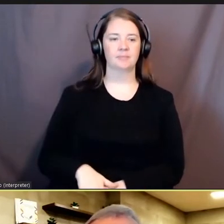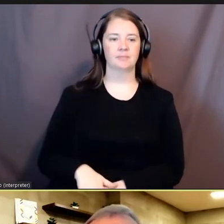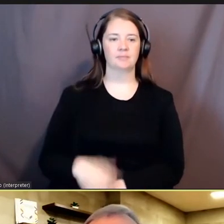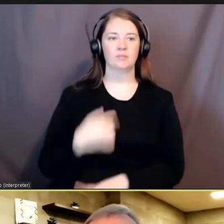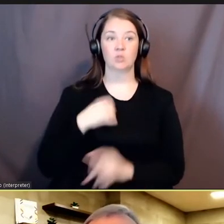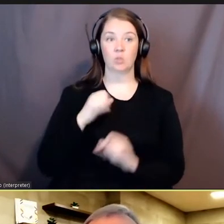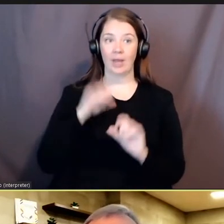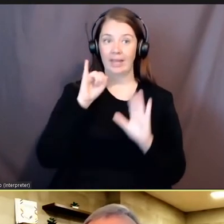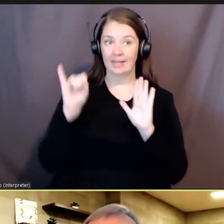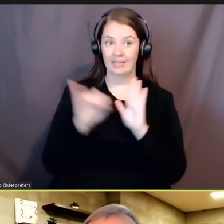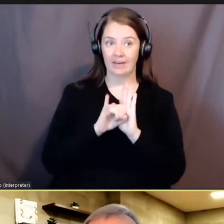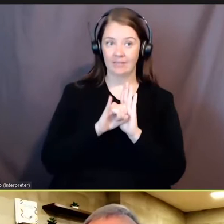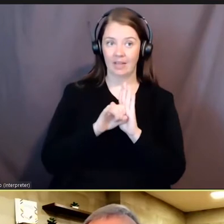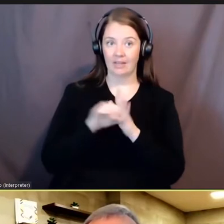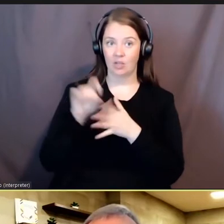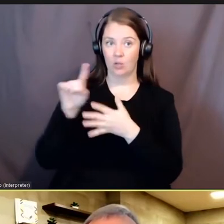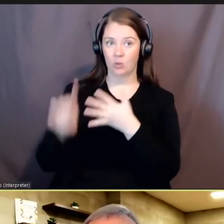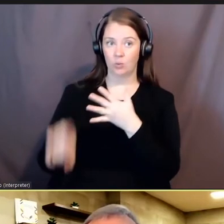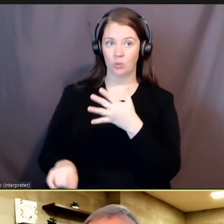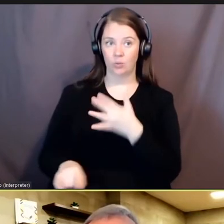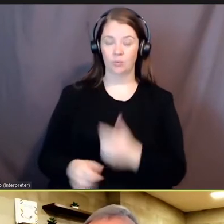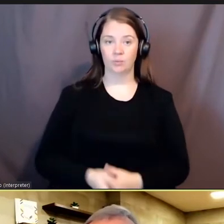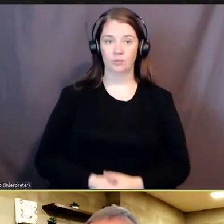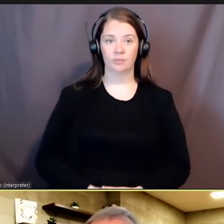you are.